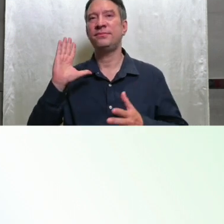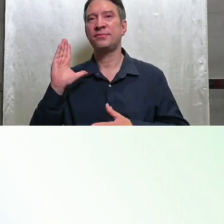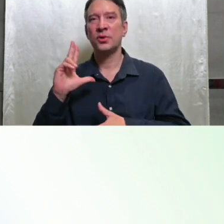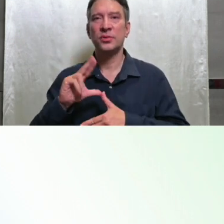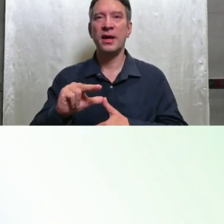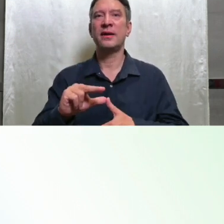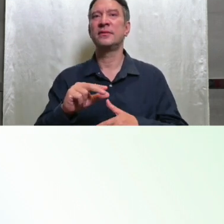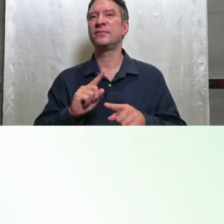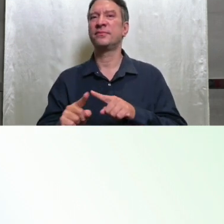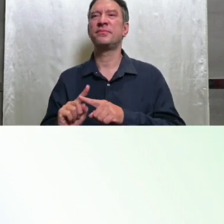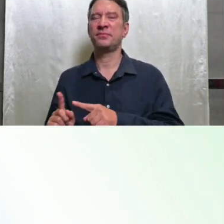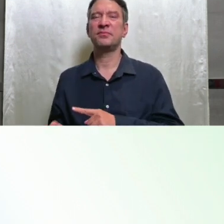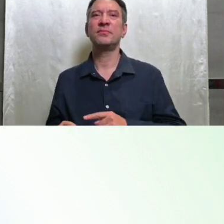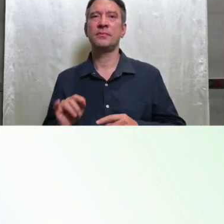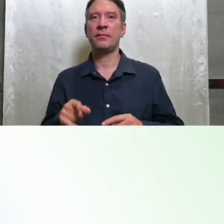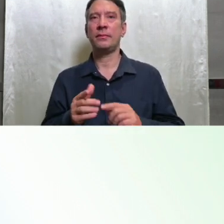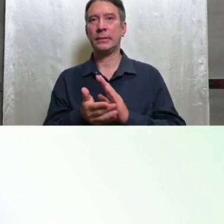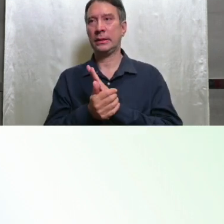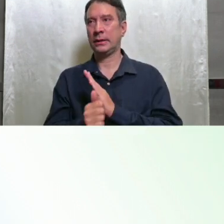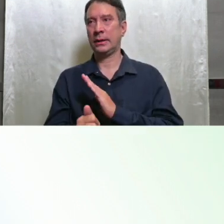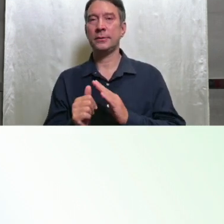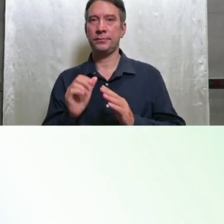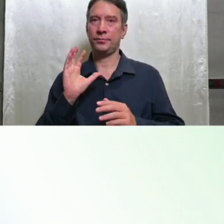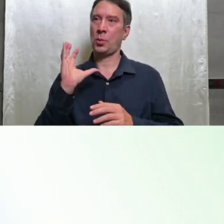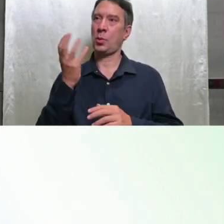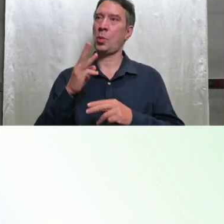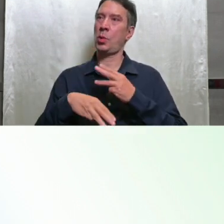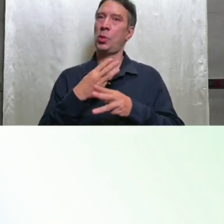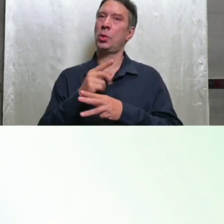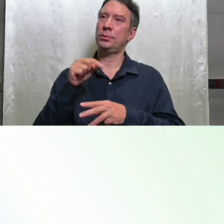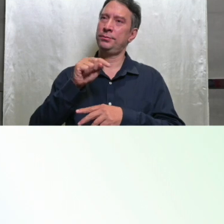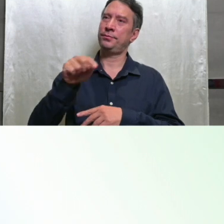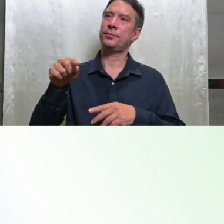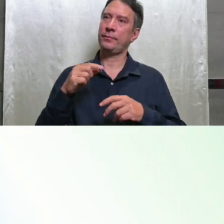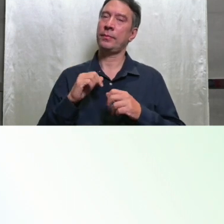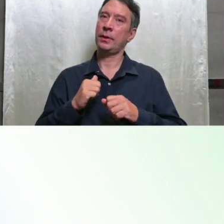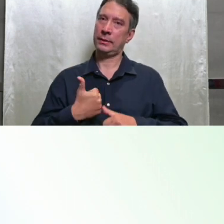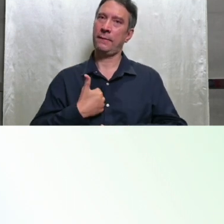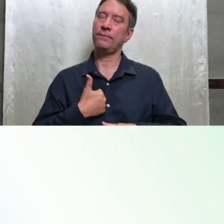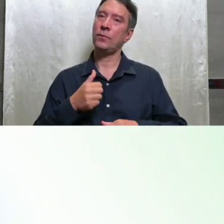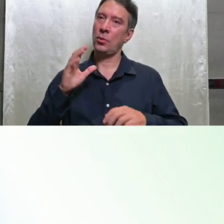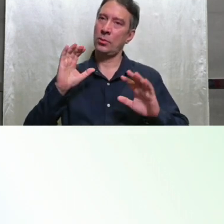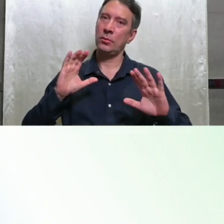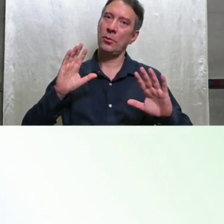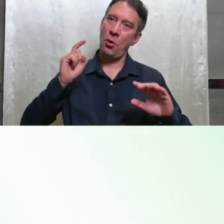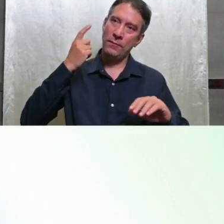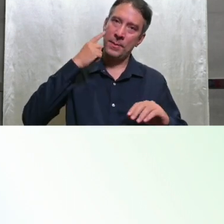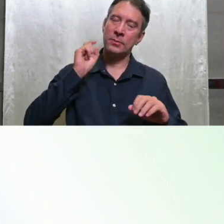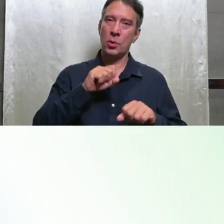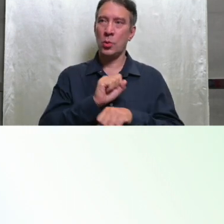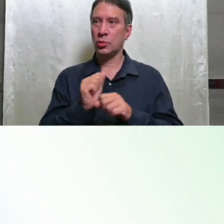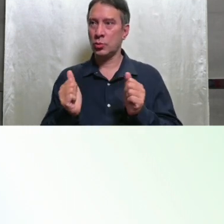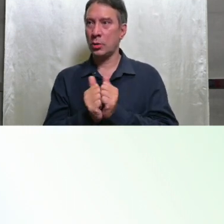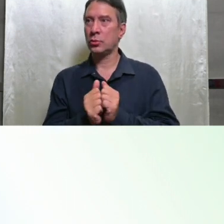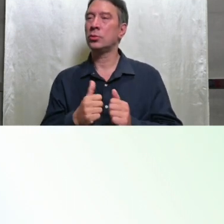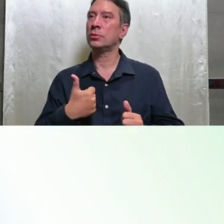whether you're from a corporate job or a government job, or you're a businessman or an entrepreneur, you need these core